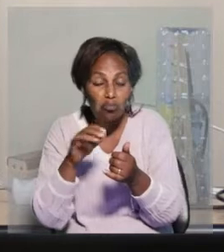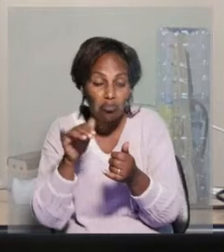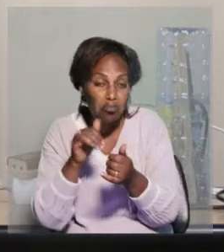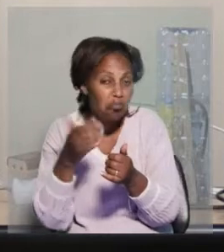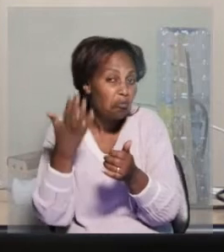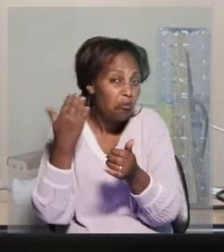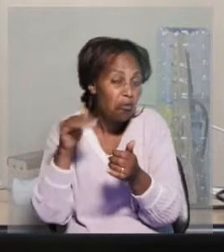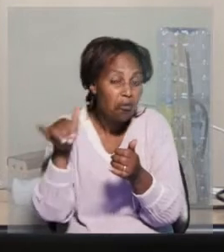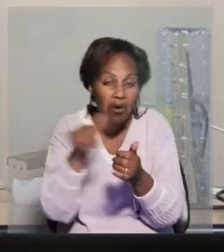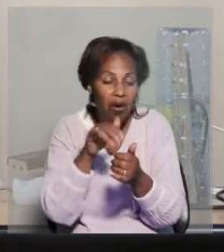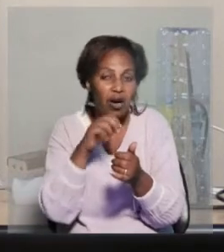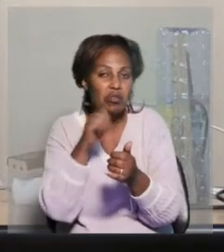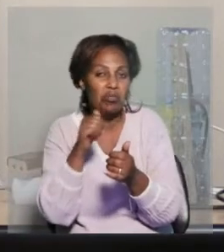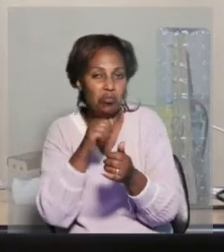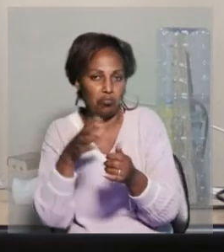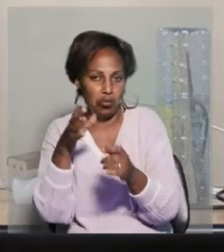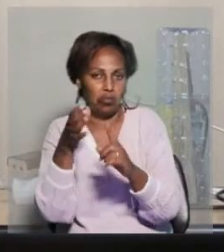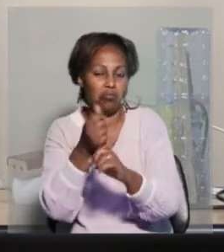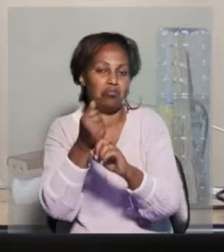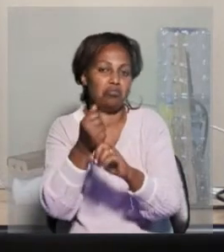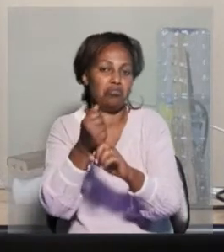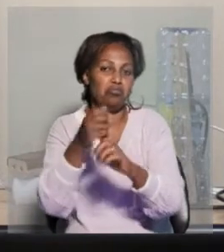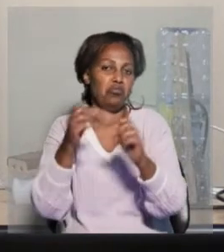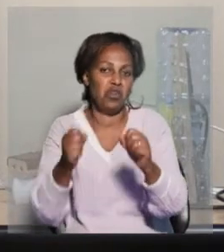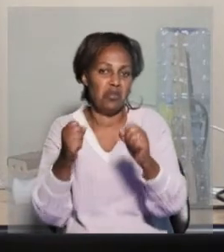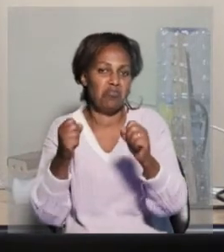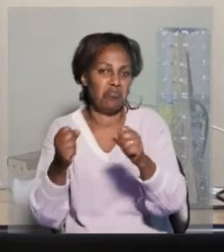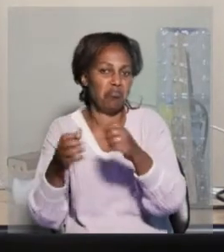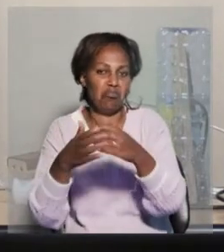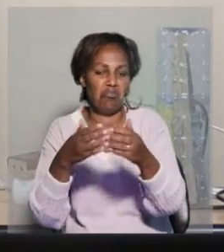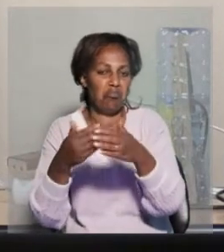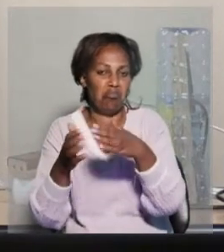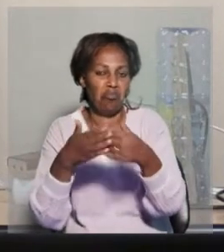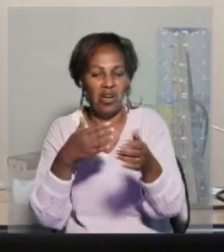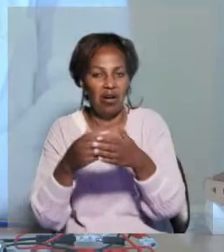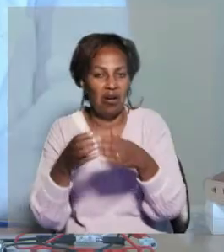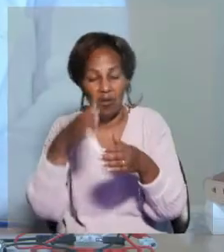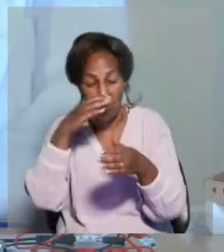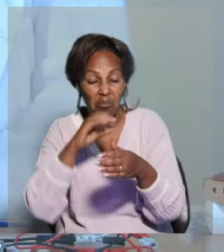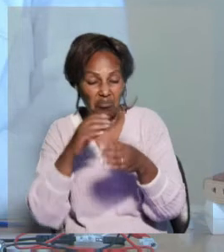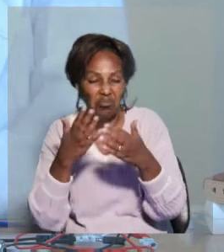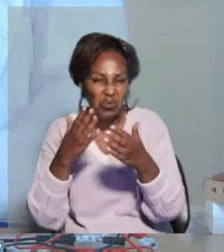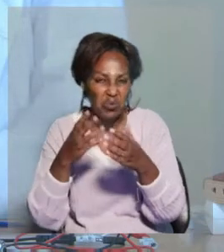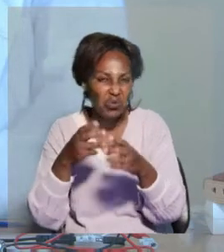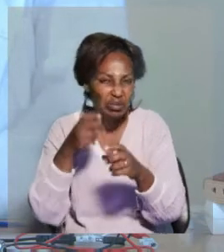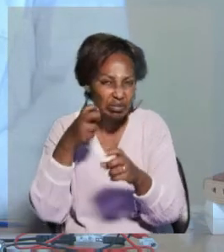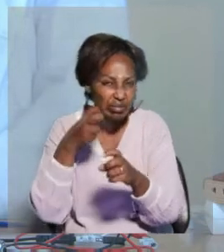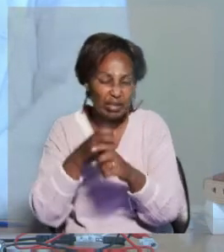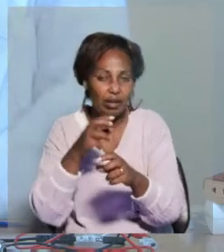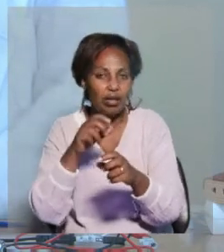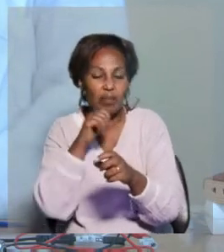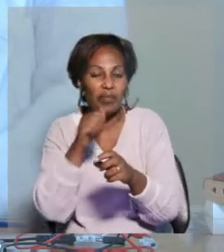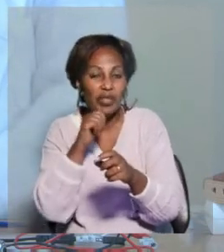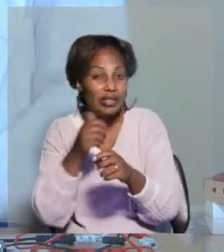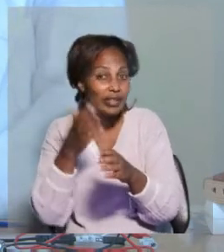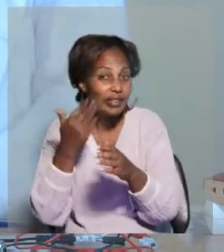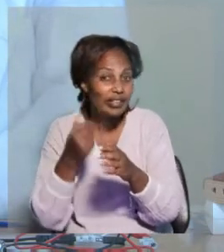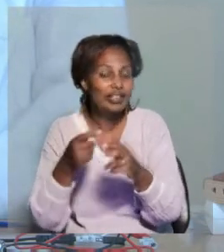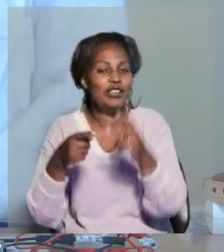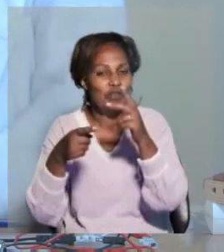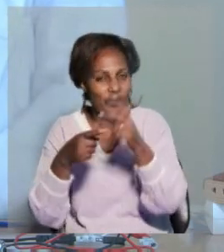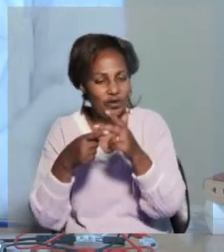that one. Yeah. I can handle this one. Look, this is not very hot. Now it's time for the third